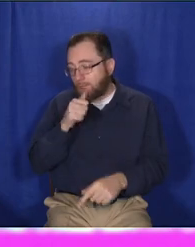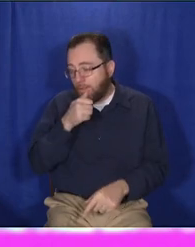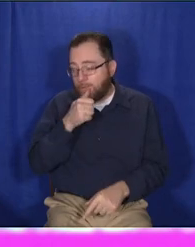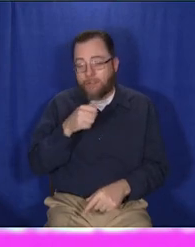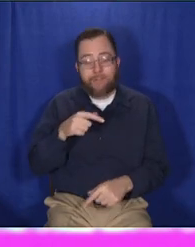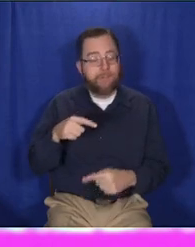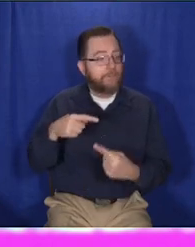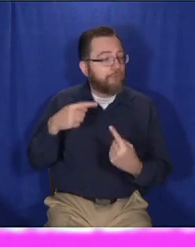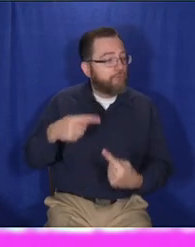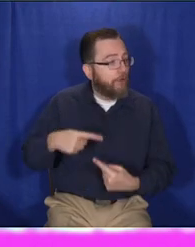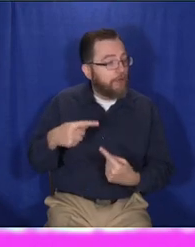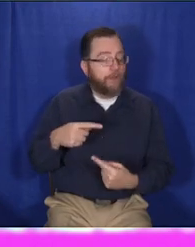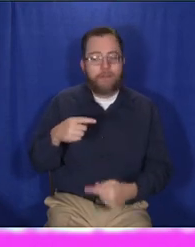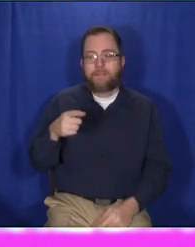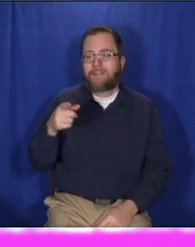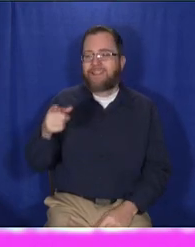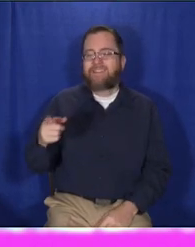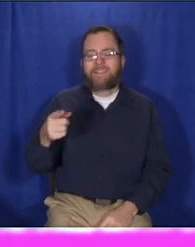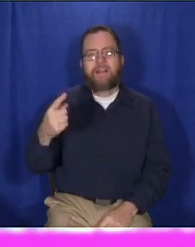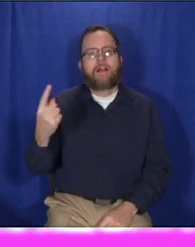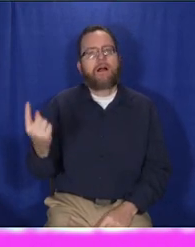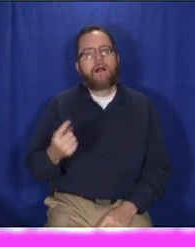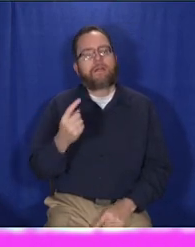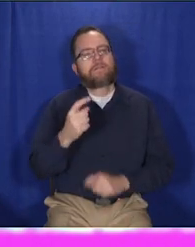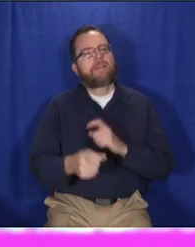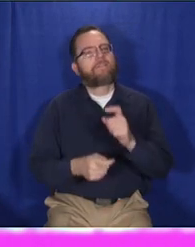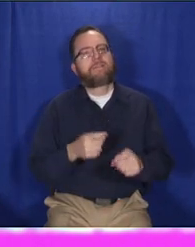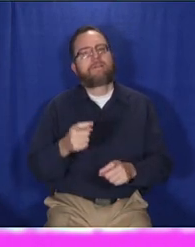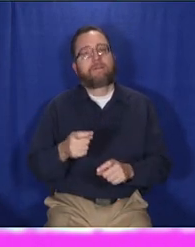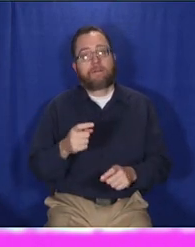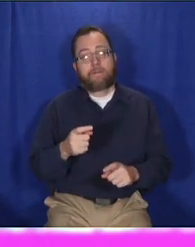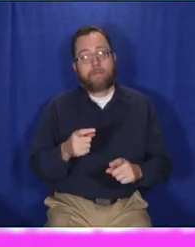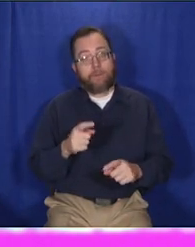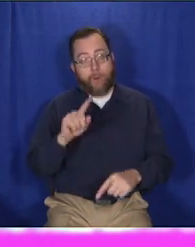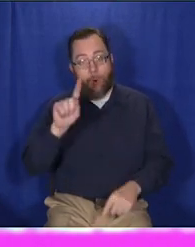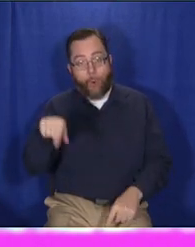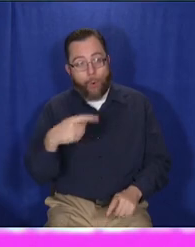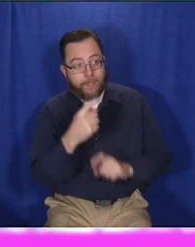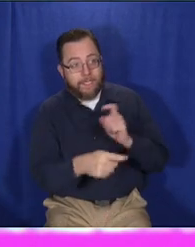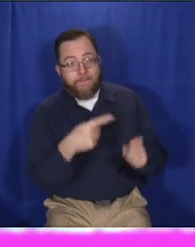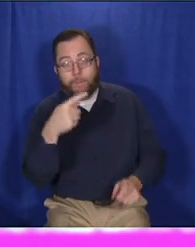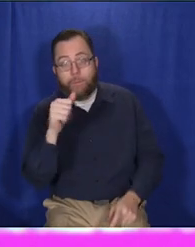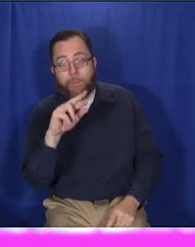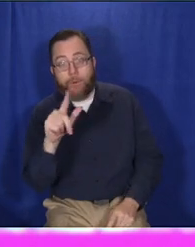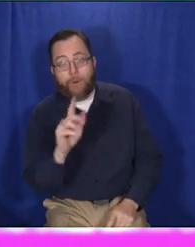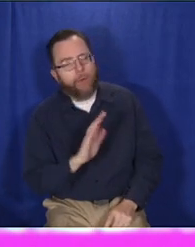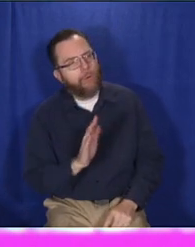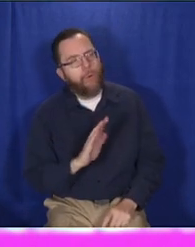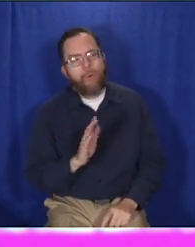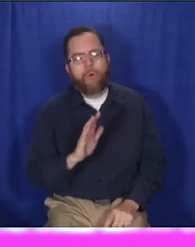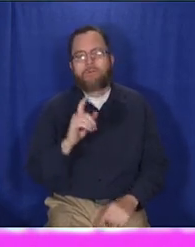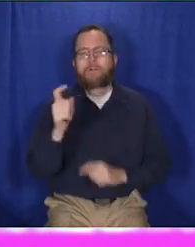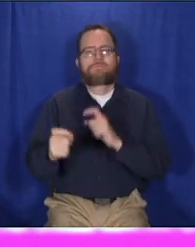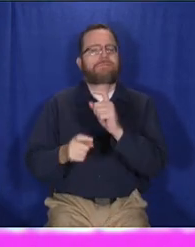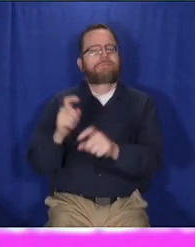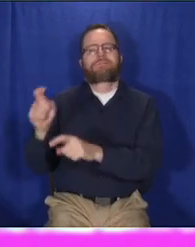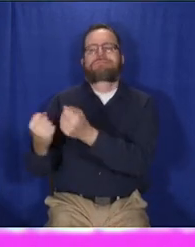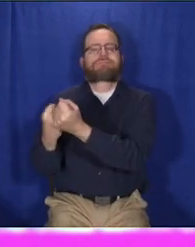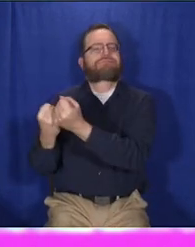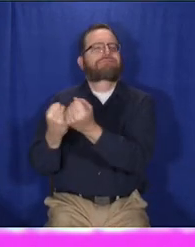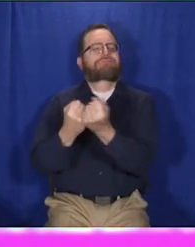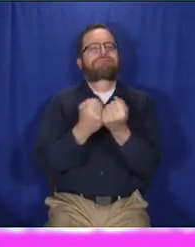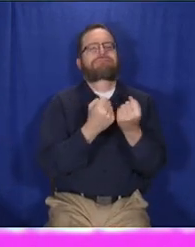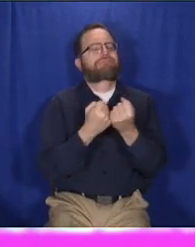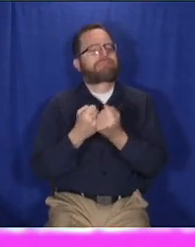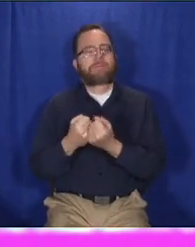poverty, they were constantly giving, and not just to support Paul personally, but to support ministry more broadly. And this is what I